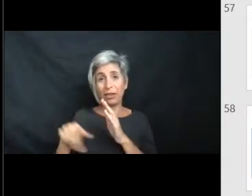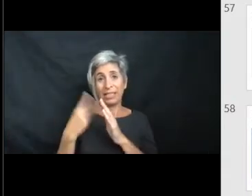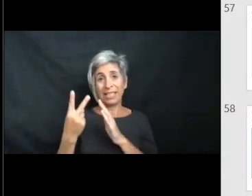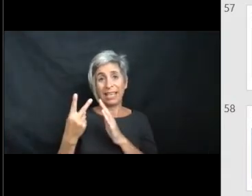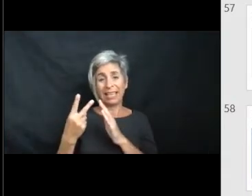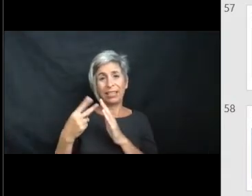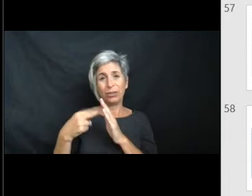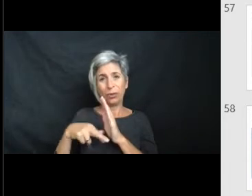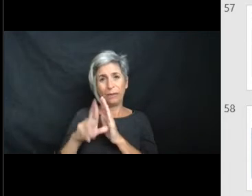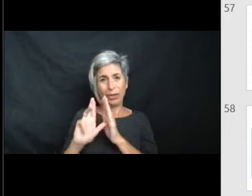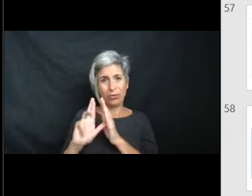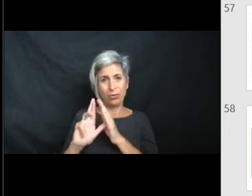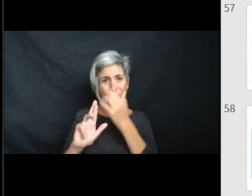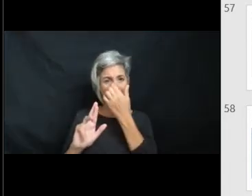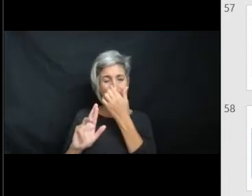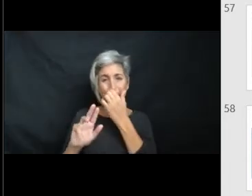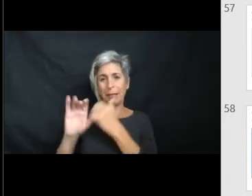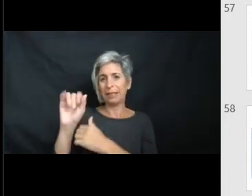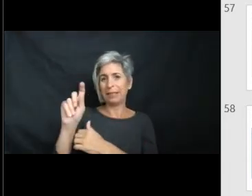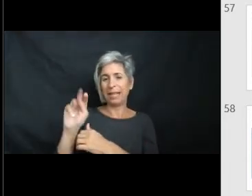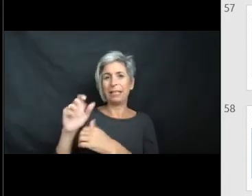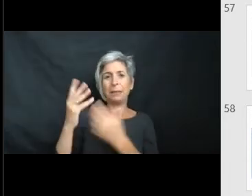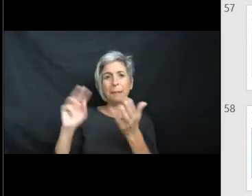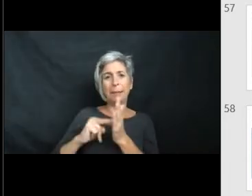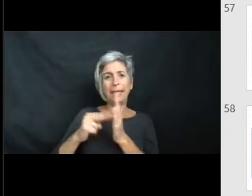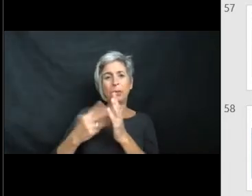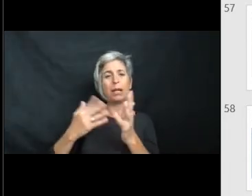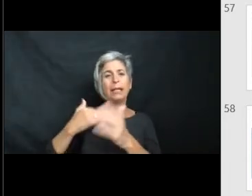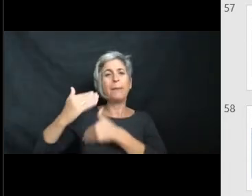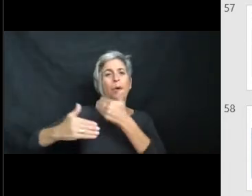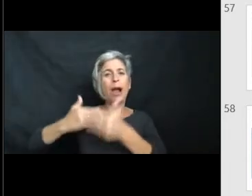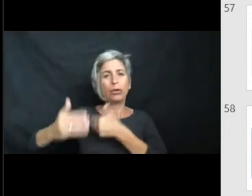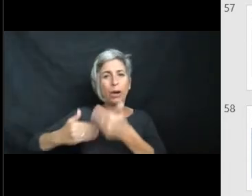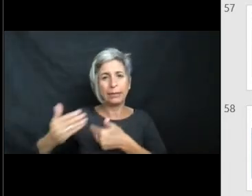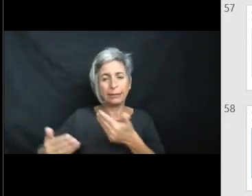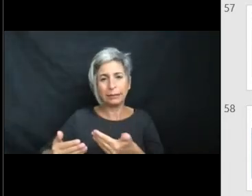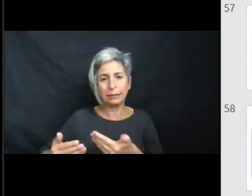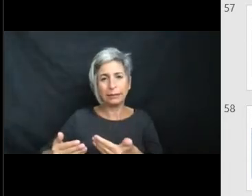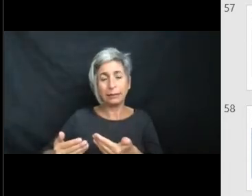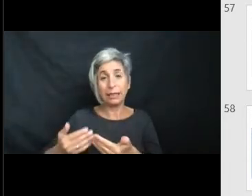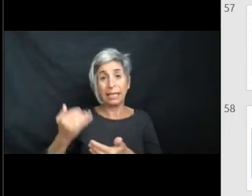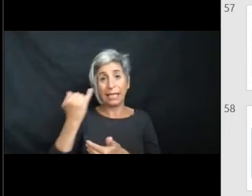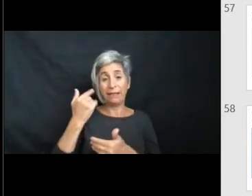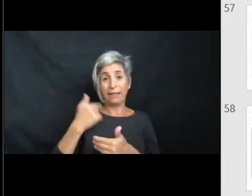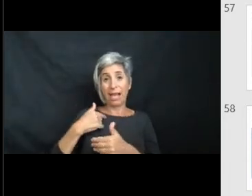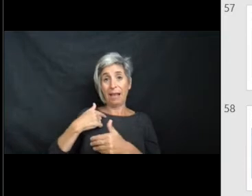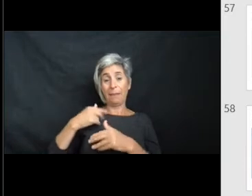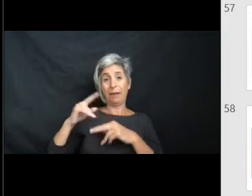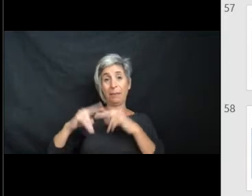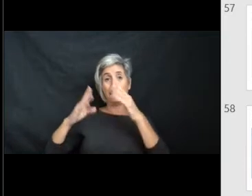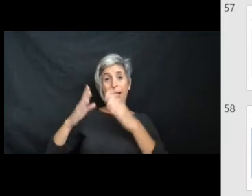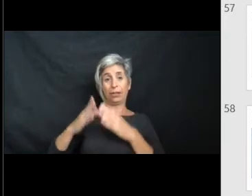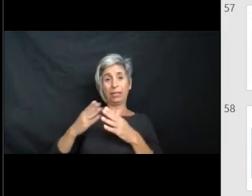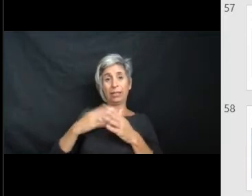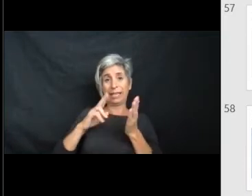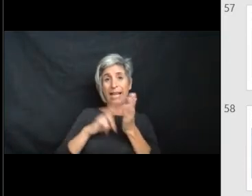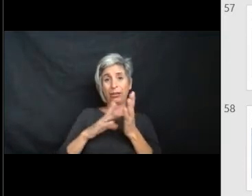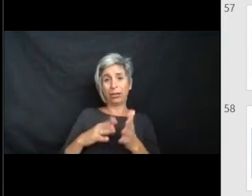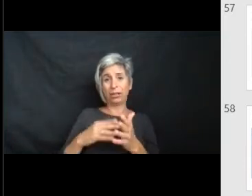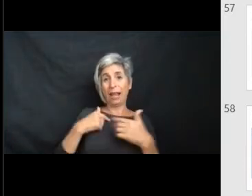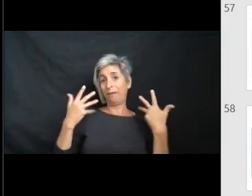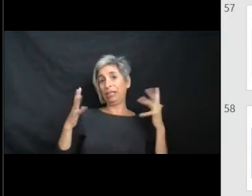cycle. And the status is in progress. Now, as a builder, contractor, or architect, for me, I'm done at this point, because